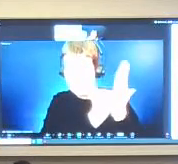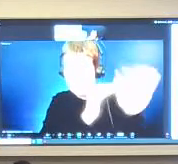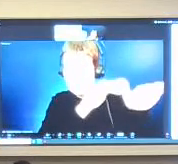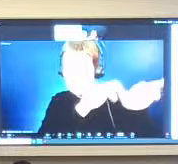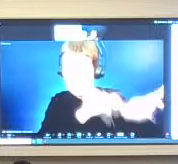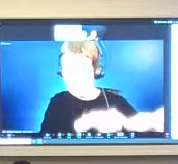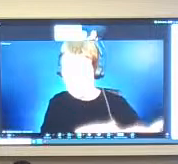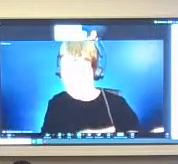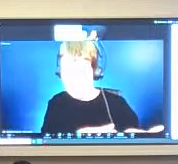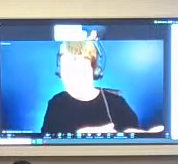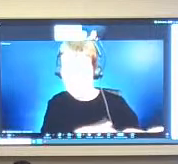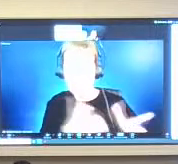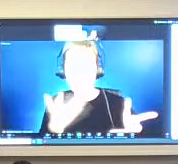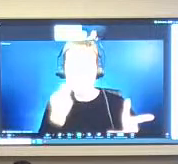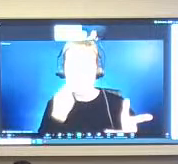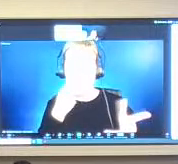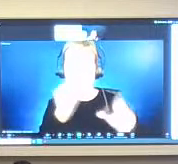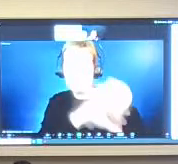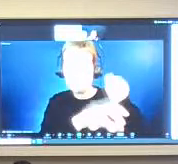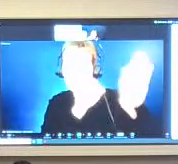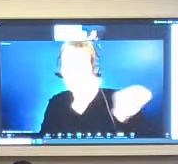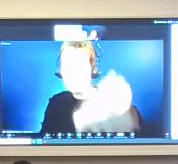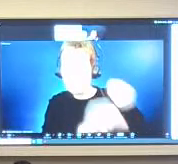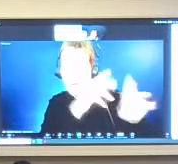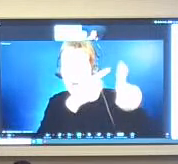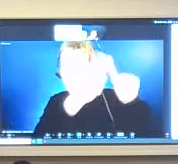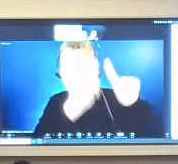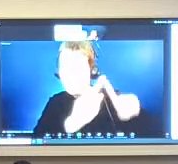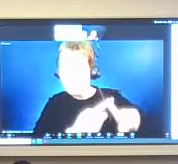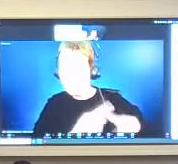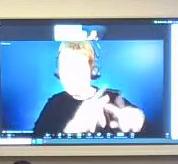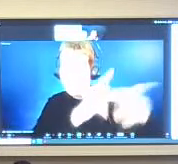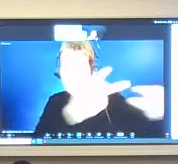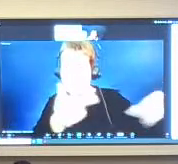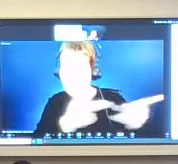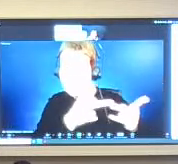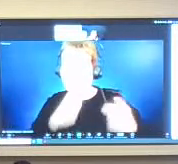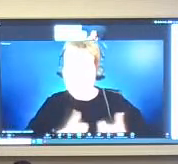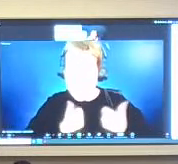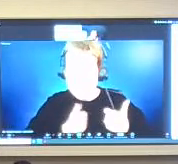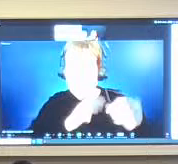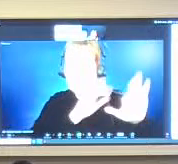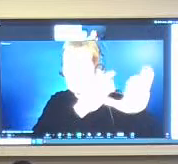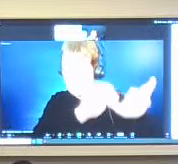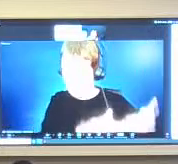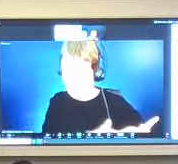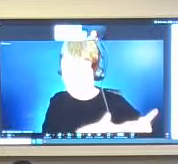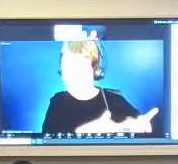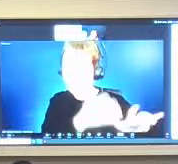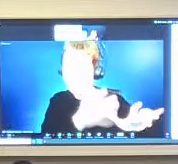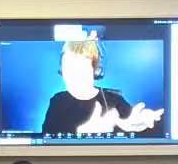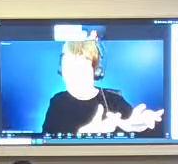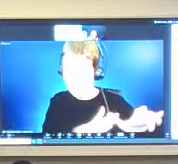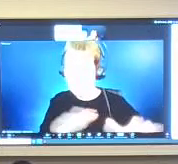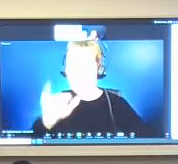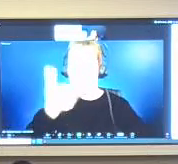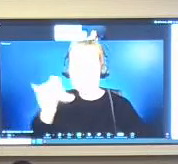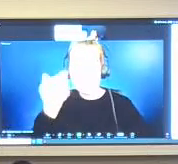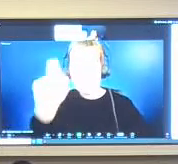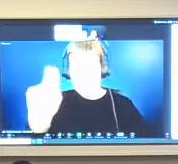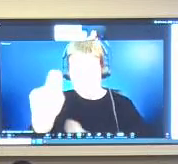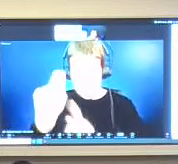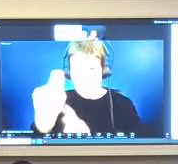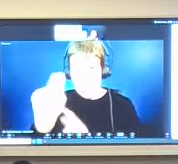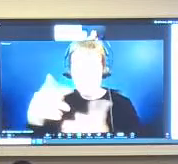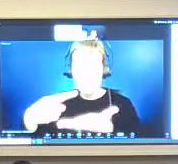And then next month, we will look at prioritizing it so that when we present